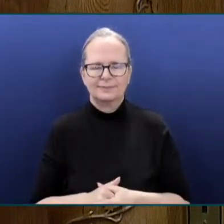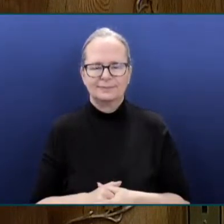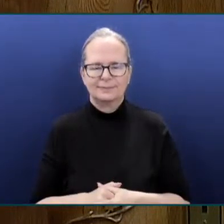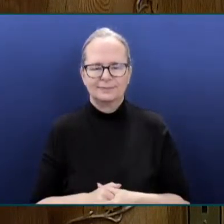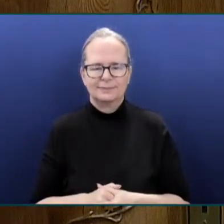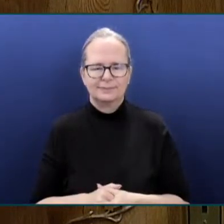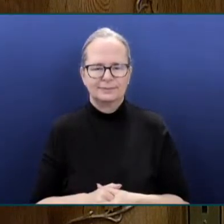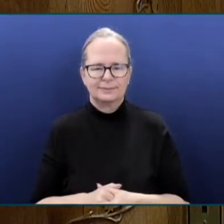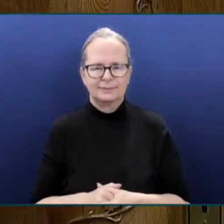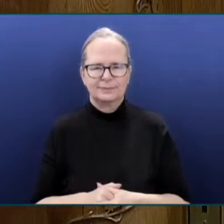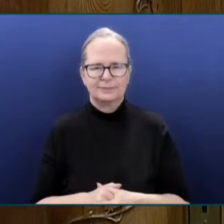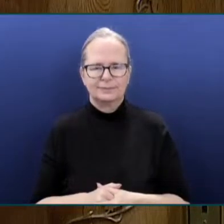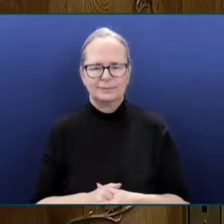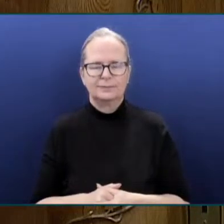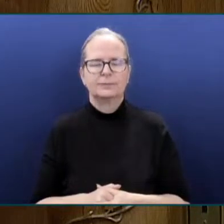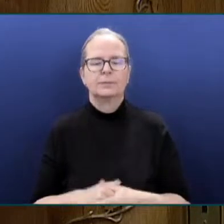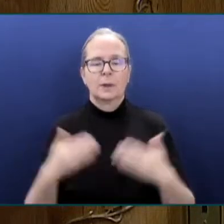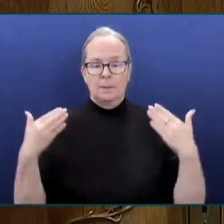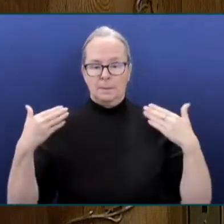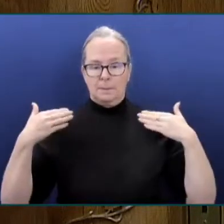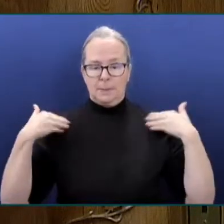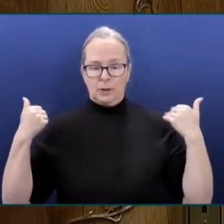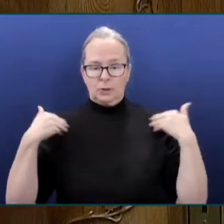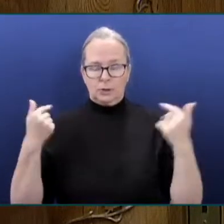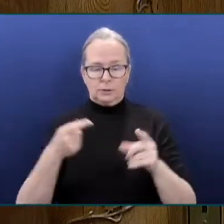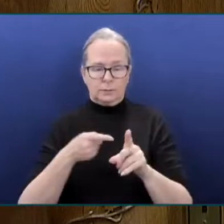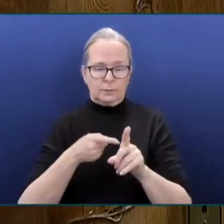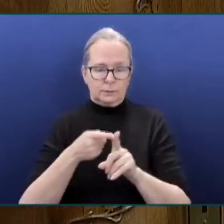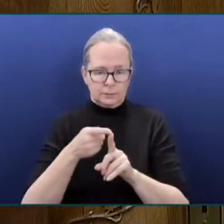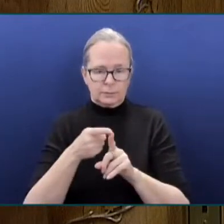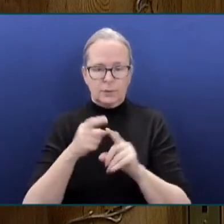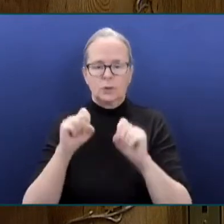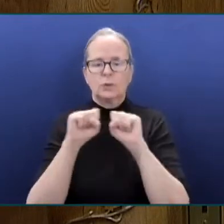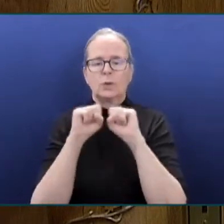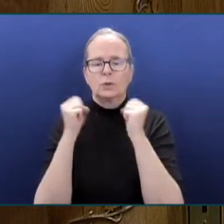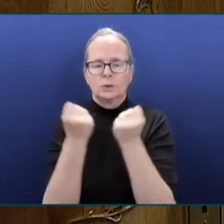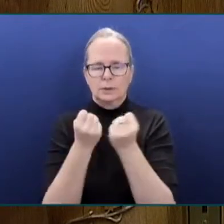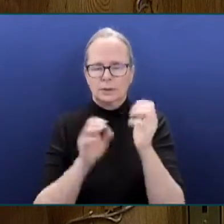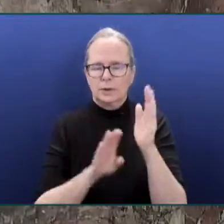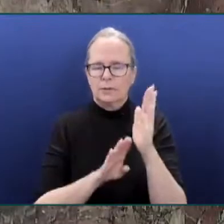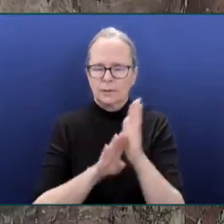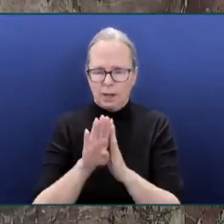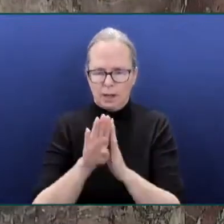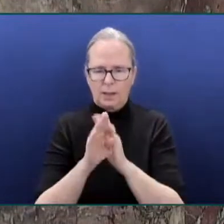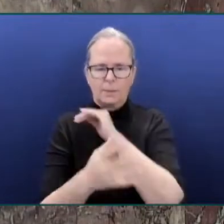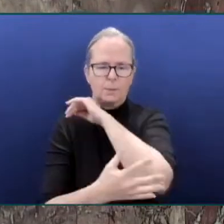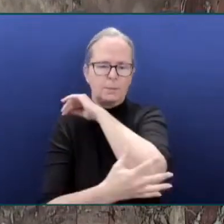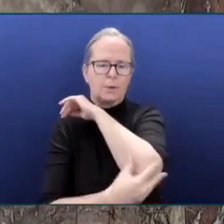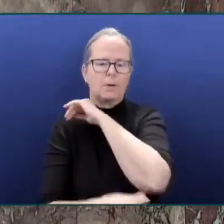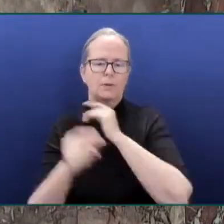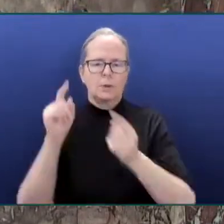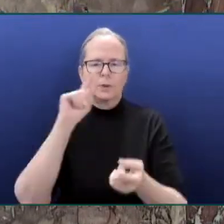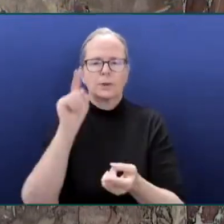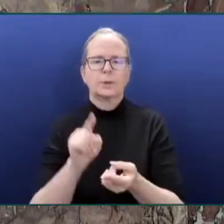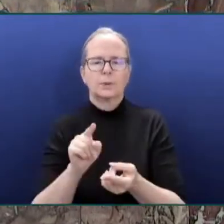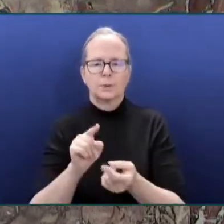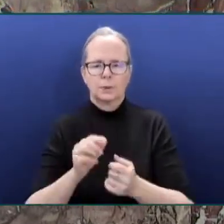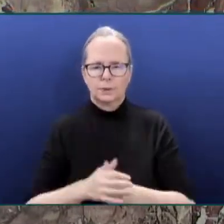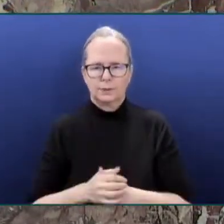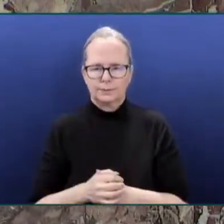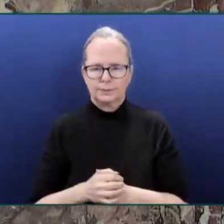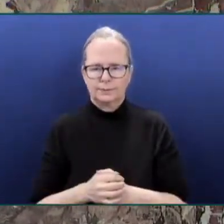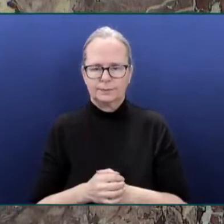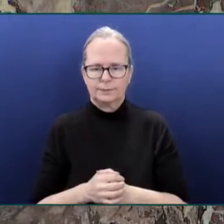Minister of Social Development and Poverty Reduction. Thank you, Mr. Speaker. Joining us in the gallery today is a constituent from Nanaimo, Tamara